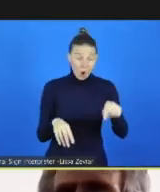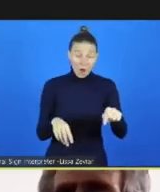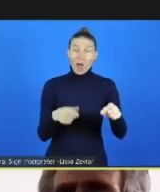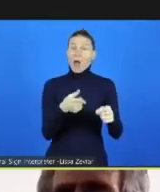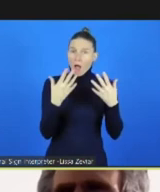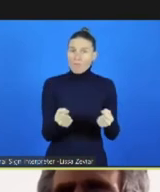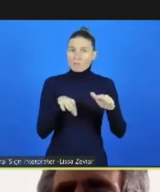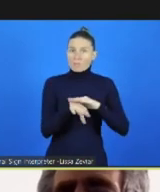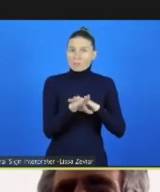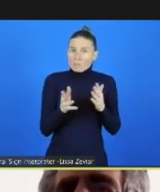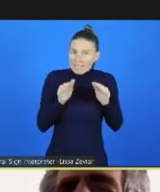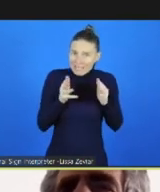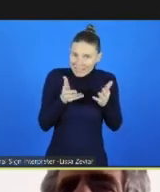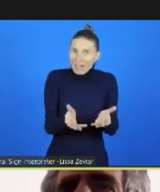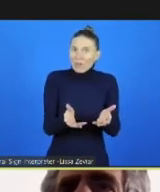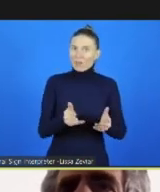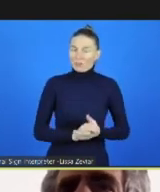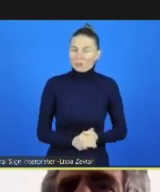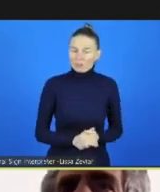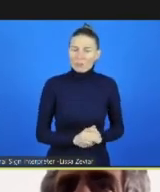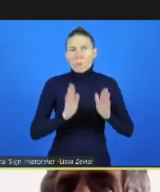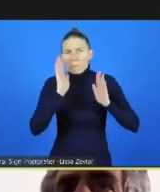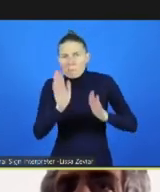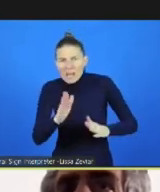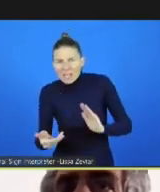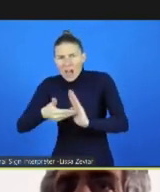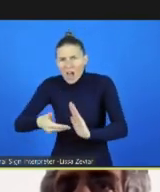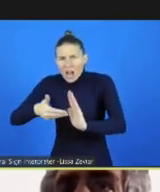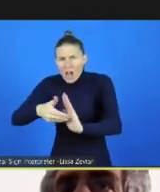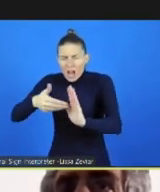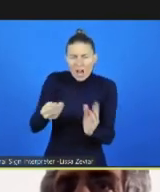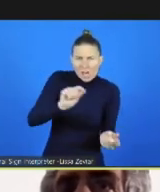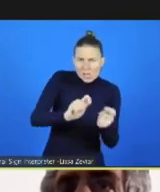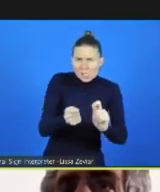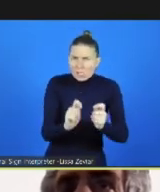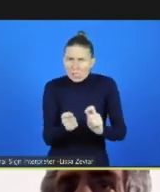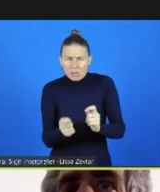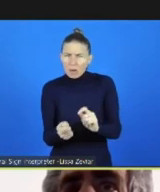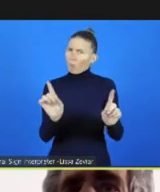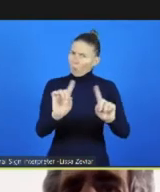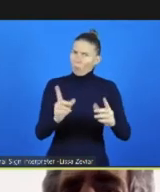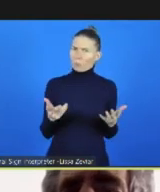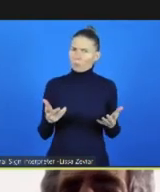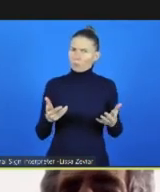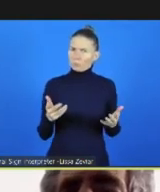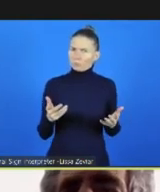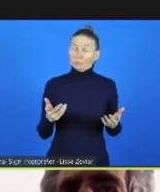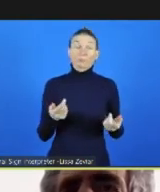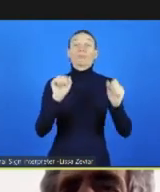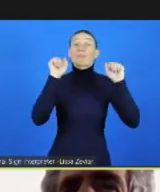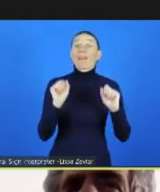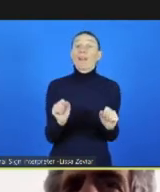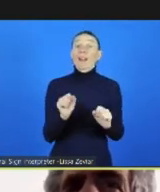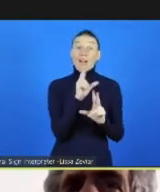And that means access in lots of different ways to lots of different people. It means being able to speak to your